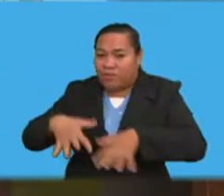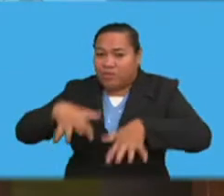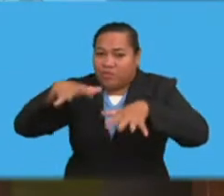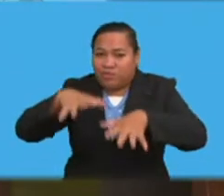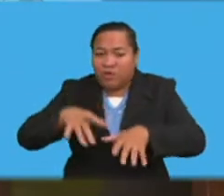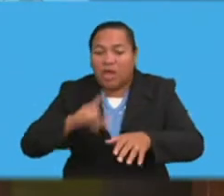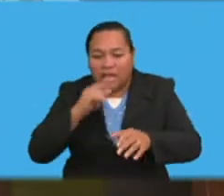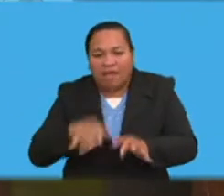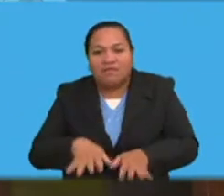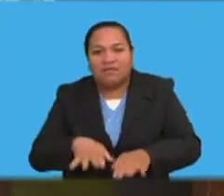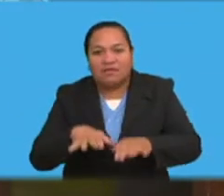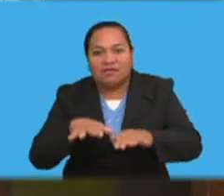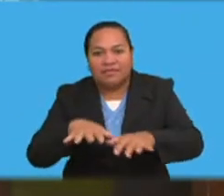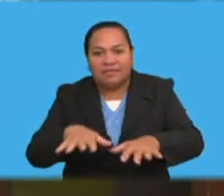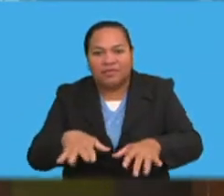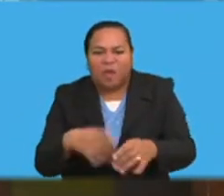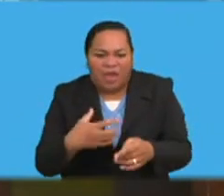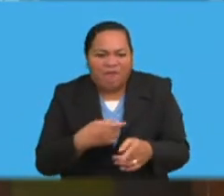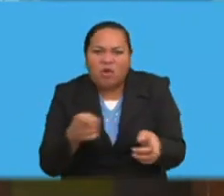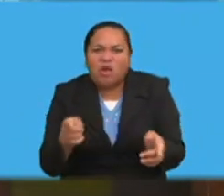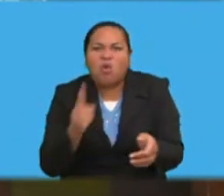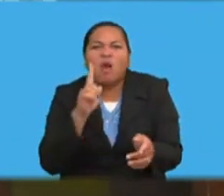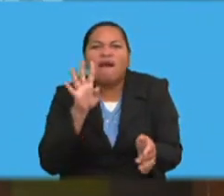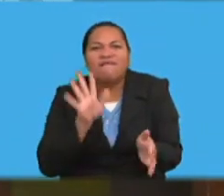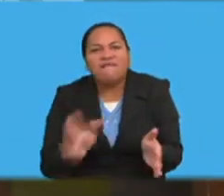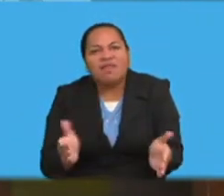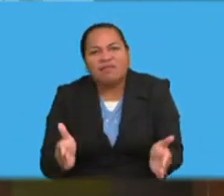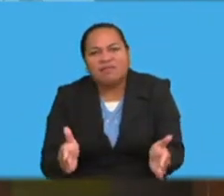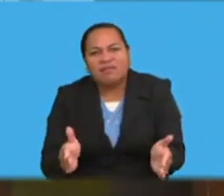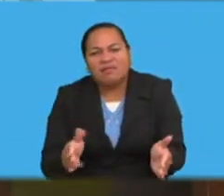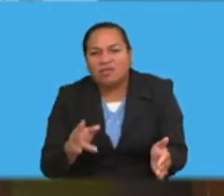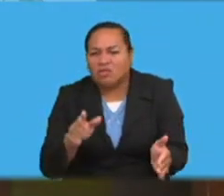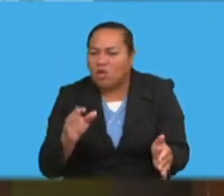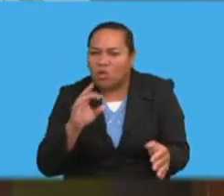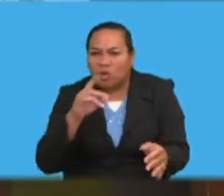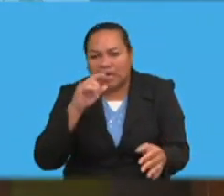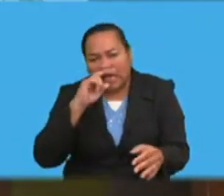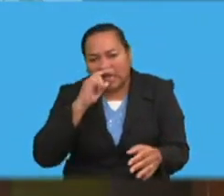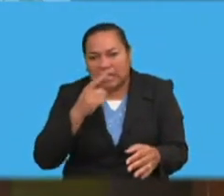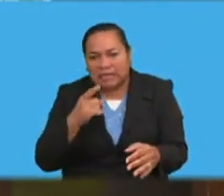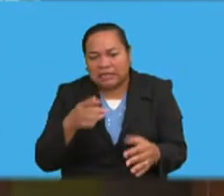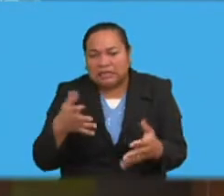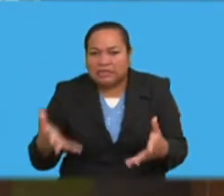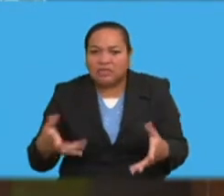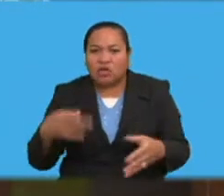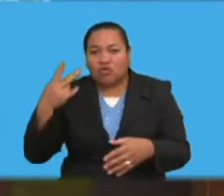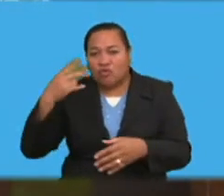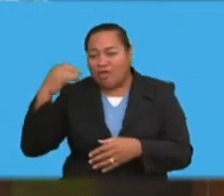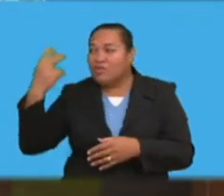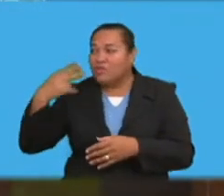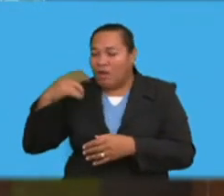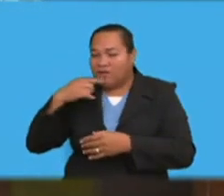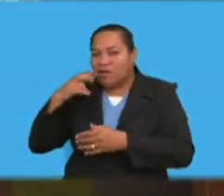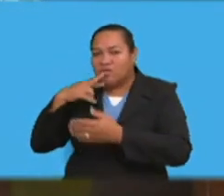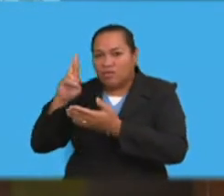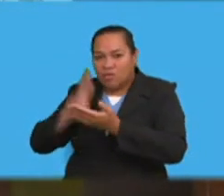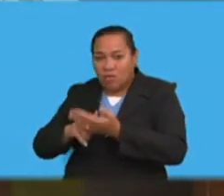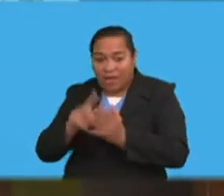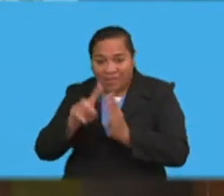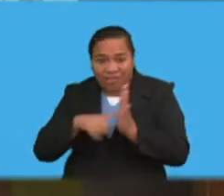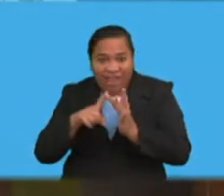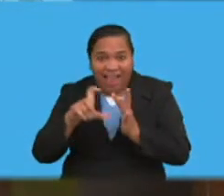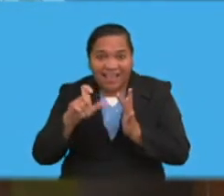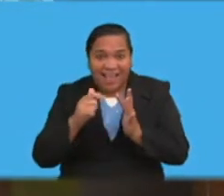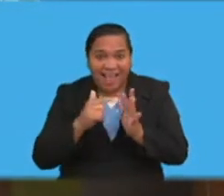of 1/5 of handling the discharge that was made in the 2012 flood, Madam Speaker. So what the JICA report is saying, Madam